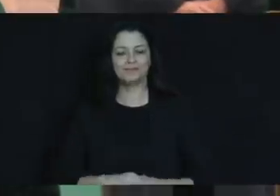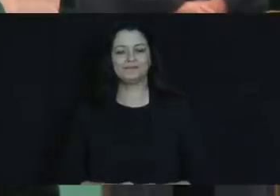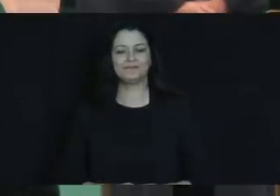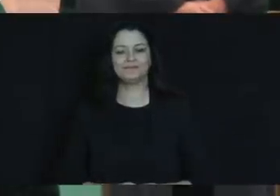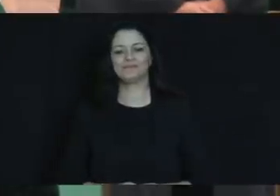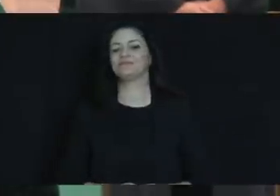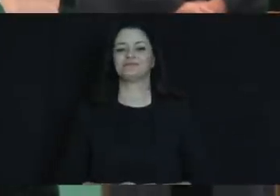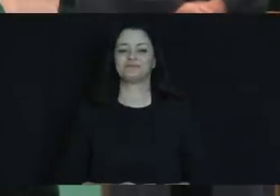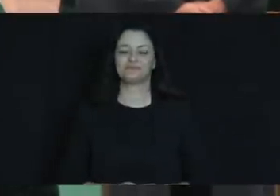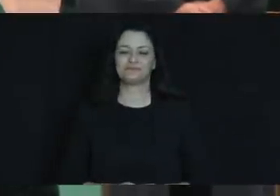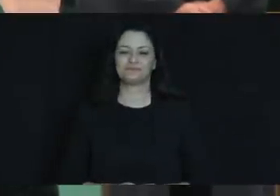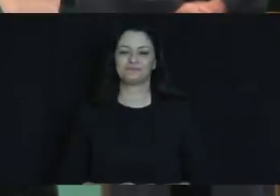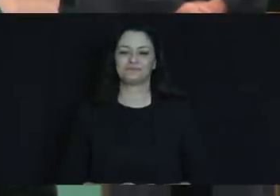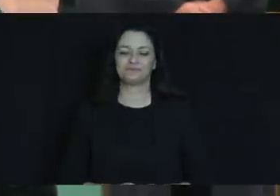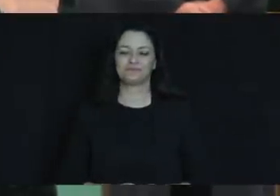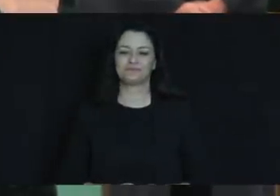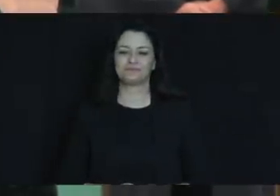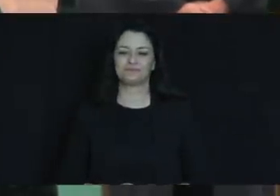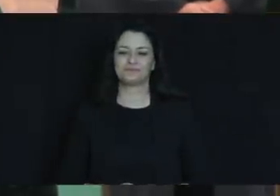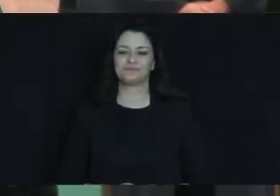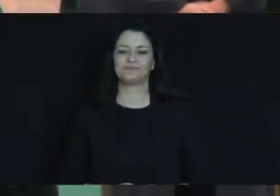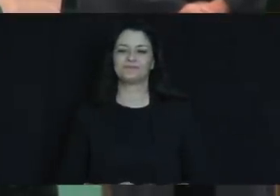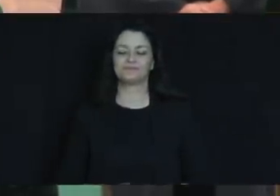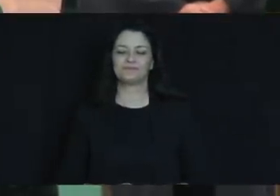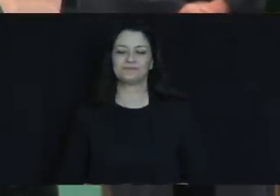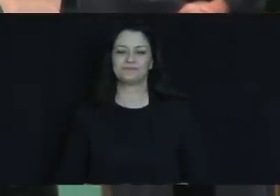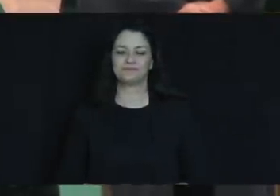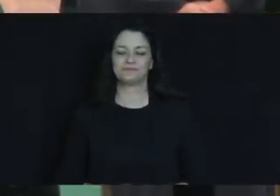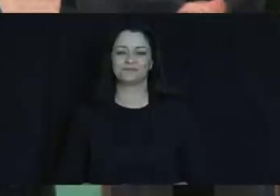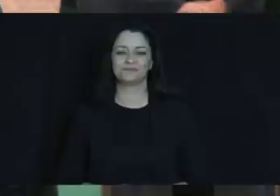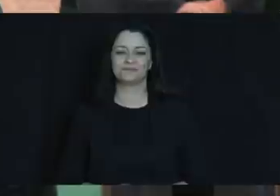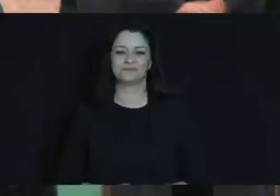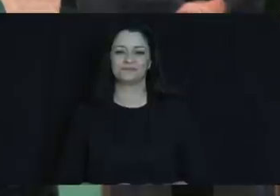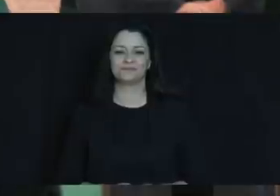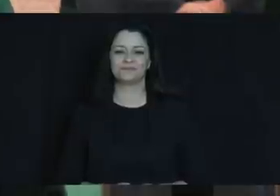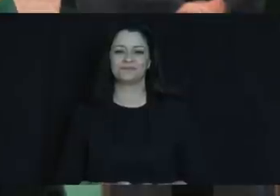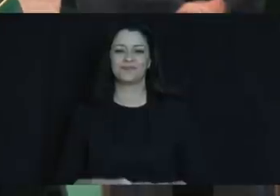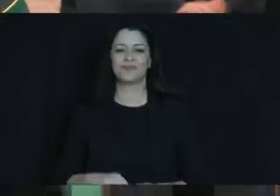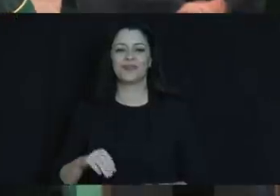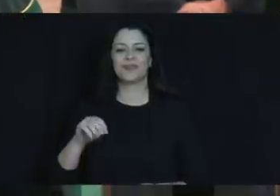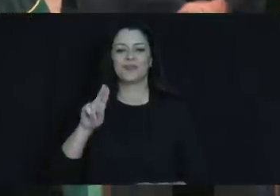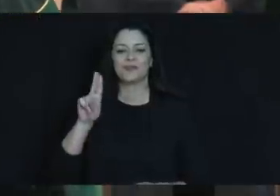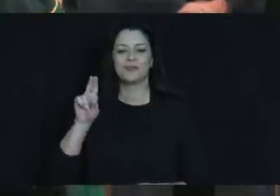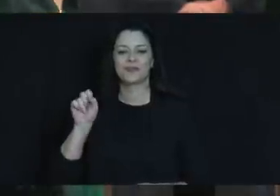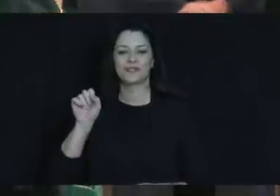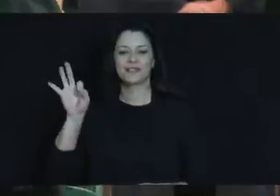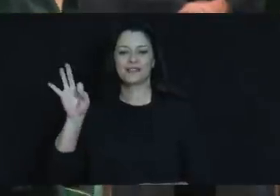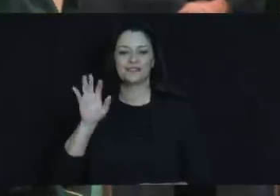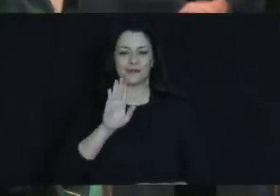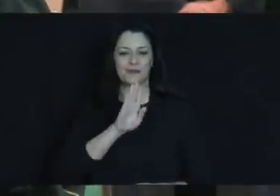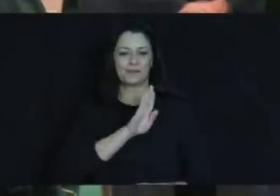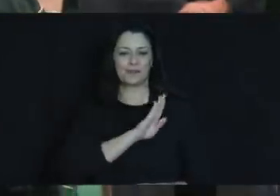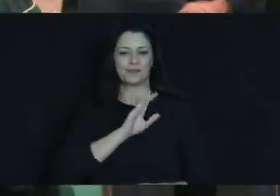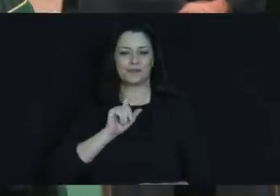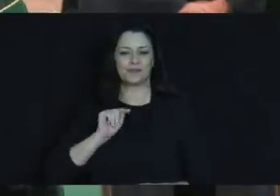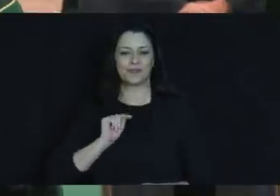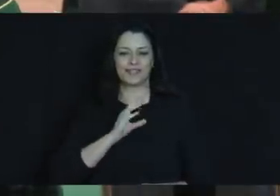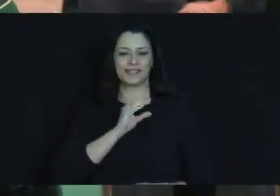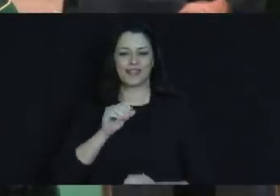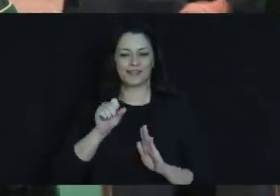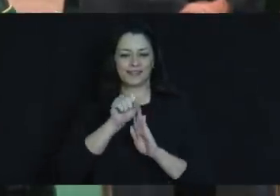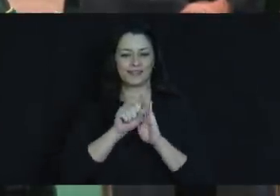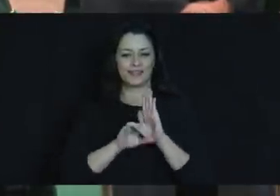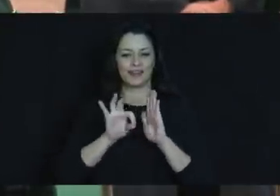By virtue of the authority vested in me by the University Board of Trustees and the State of Florida,